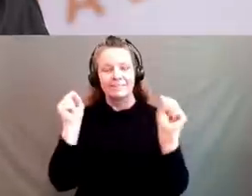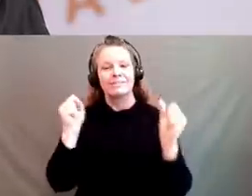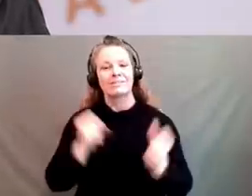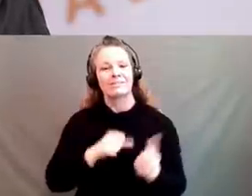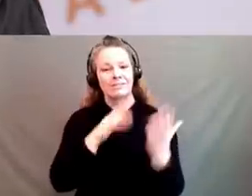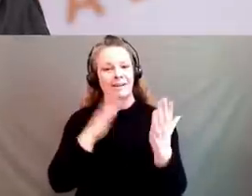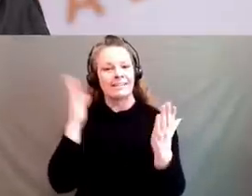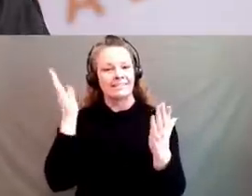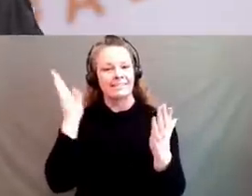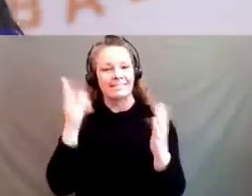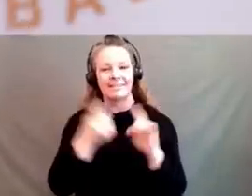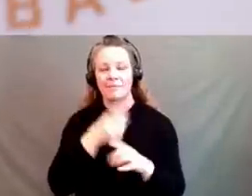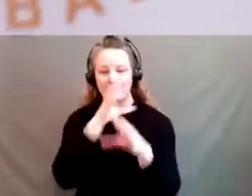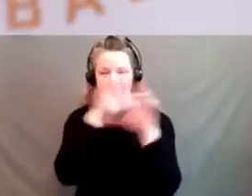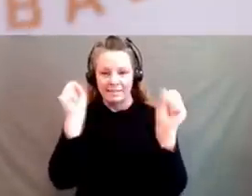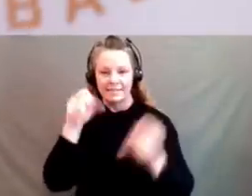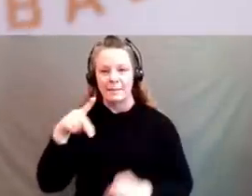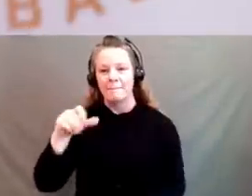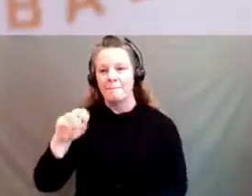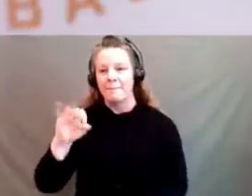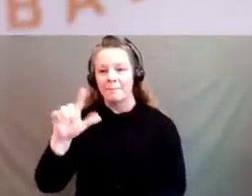by President Pamela Tony.